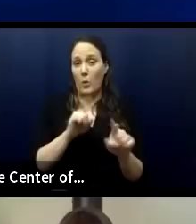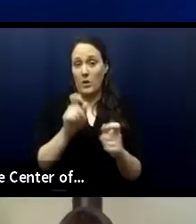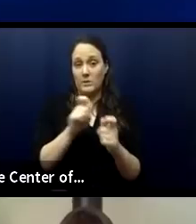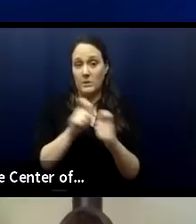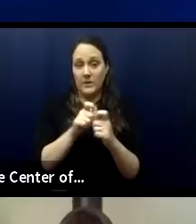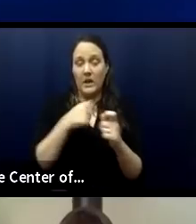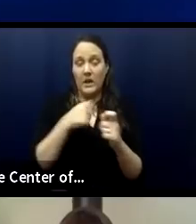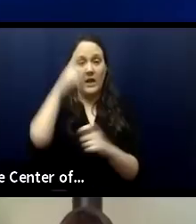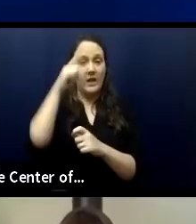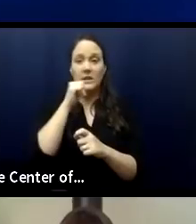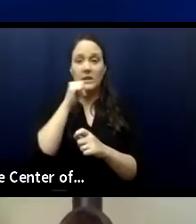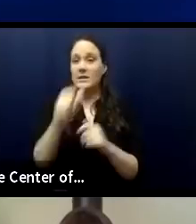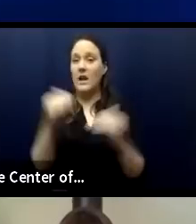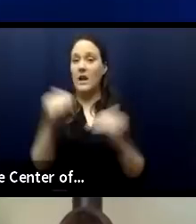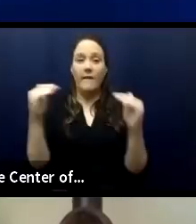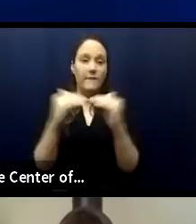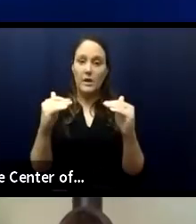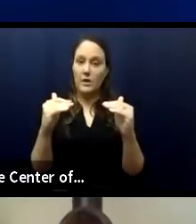unfair.